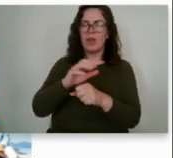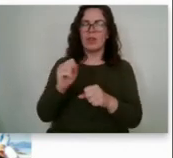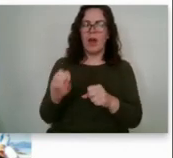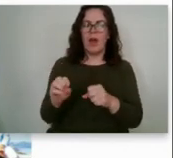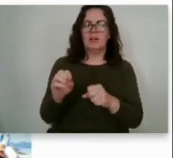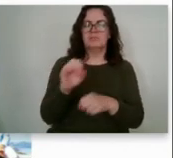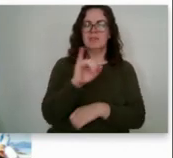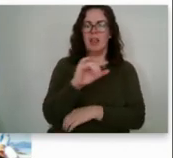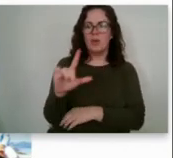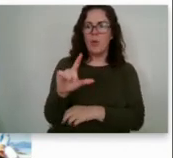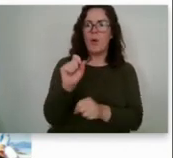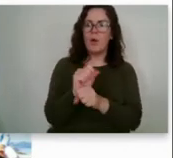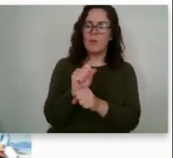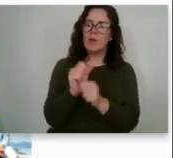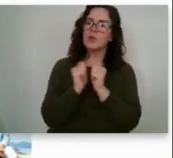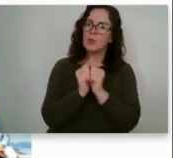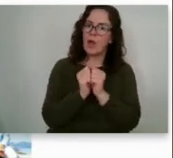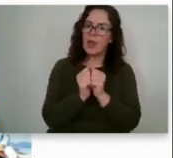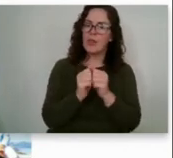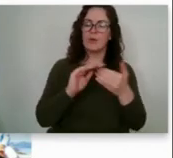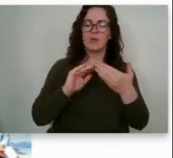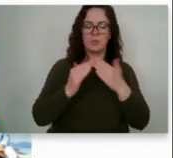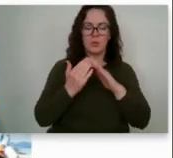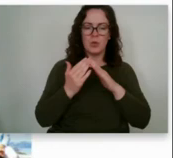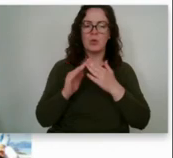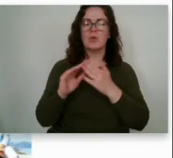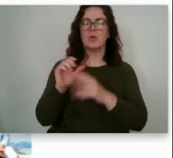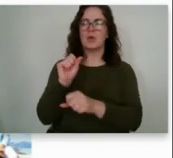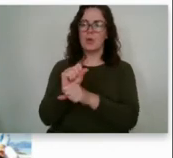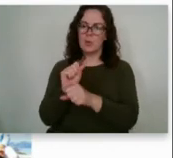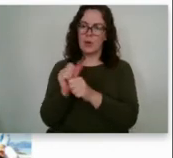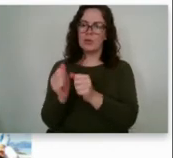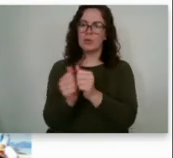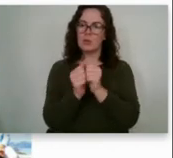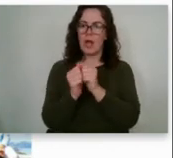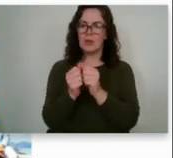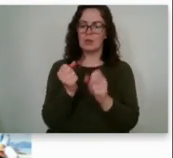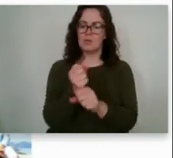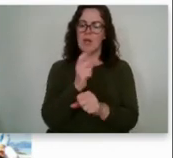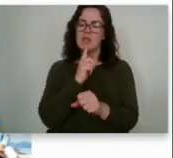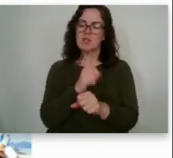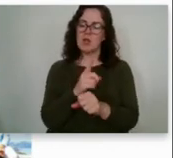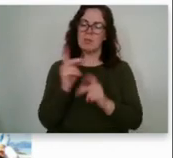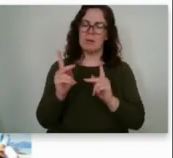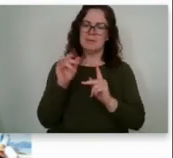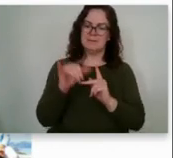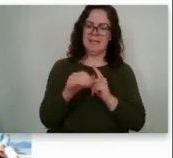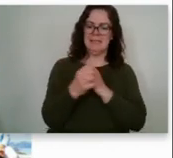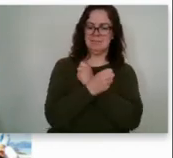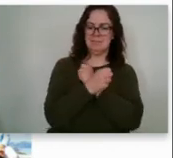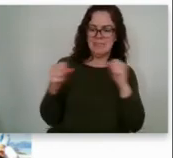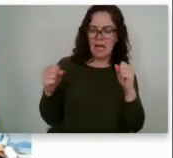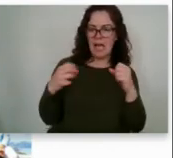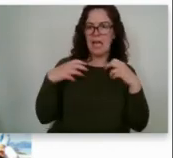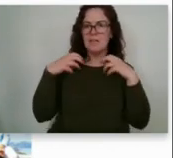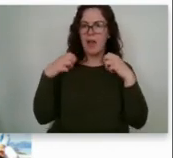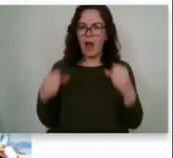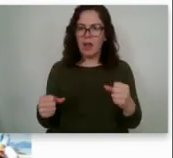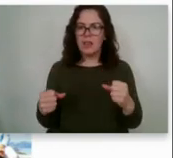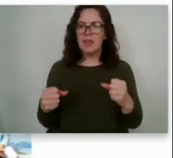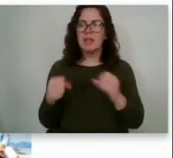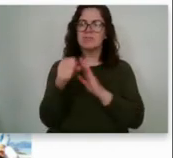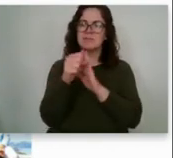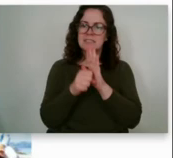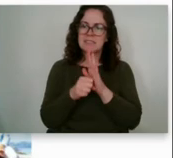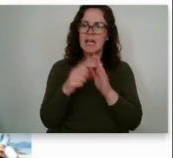together to make sure everyone is safe and healthy. The state is providing free masks to people. They're trying to keep each other